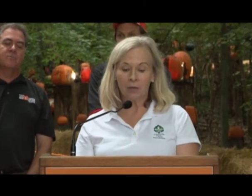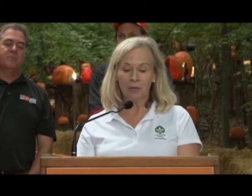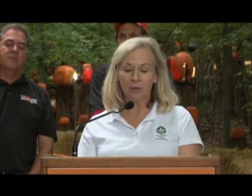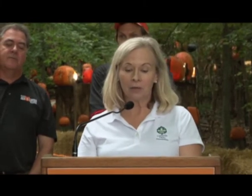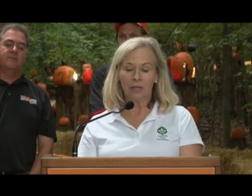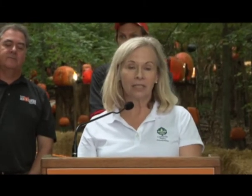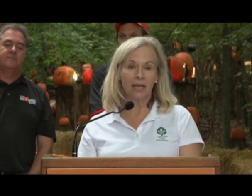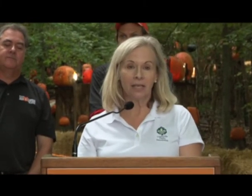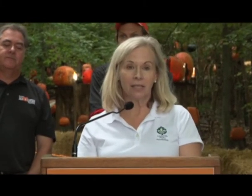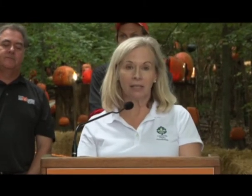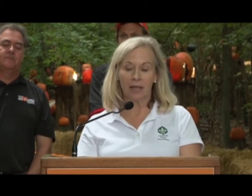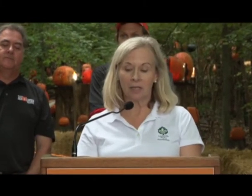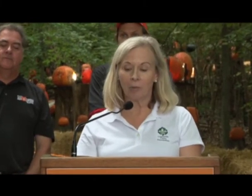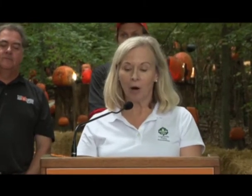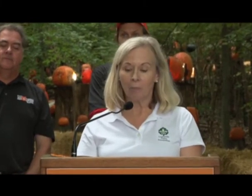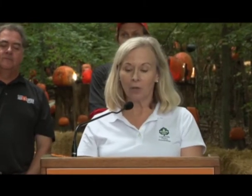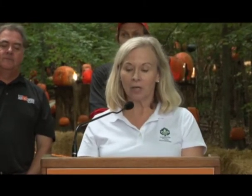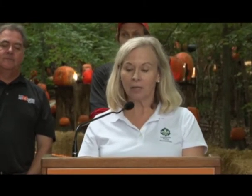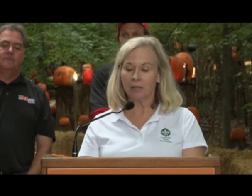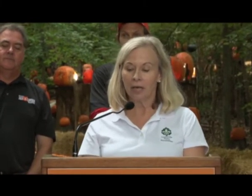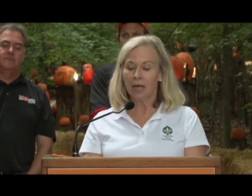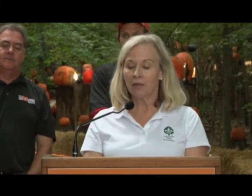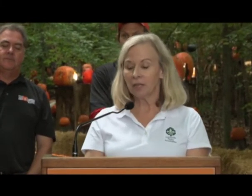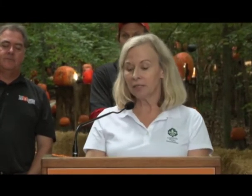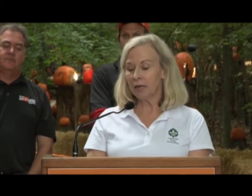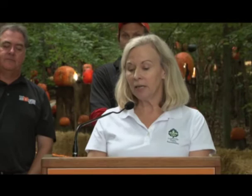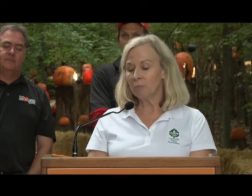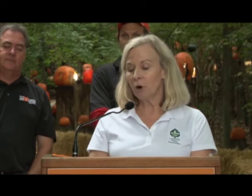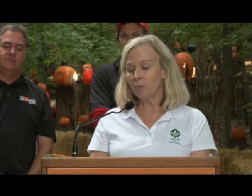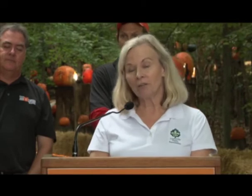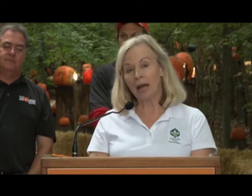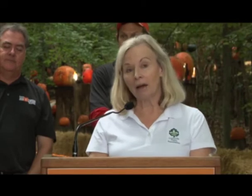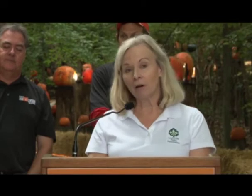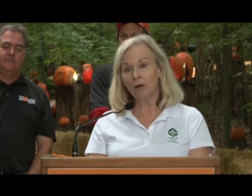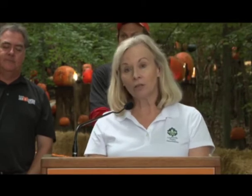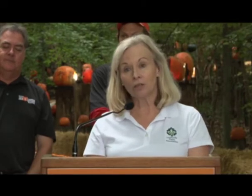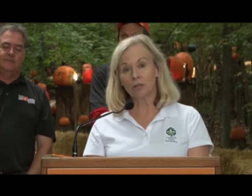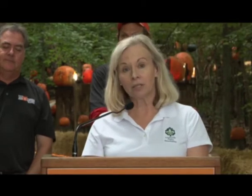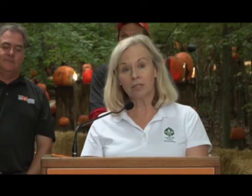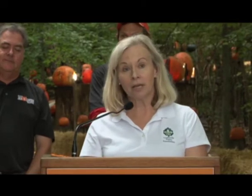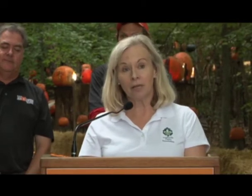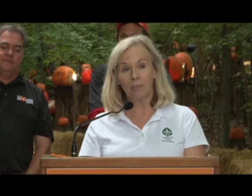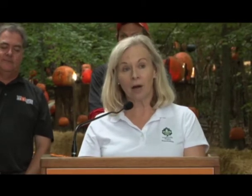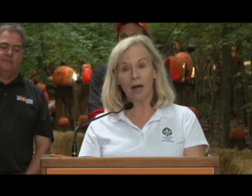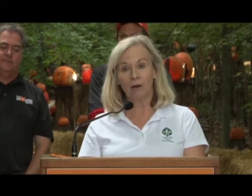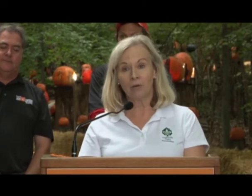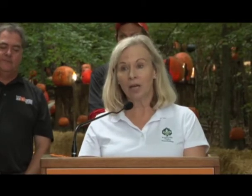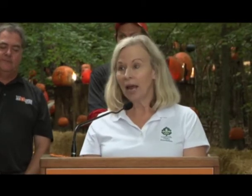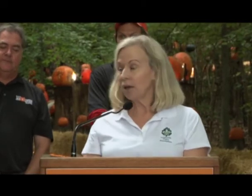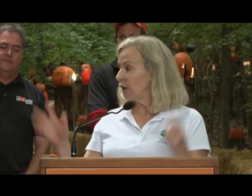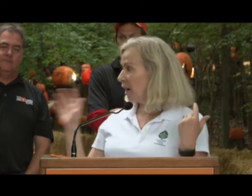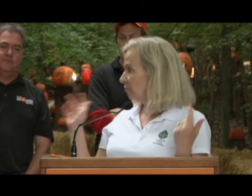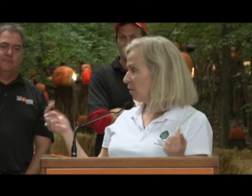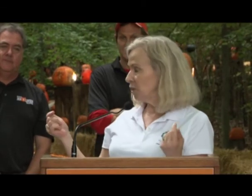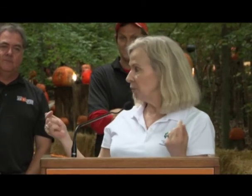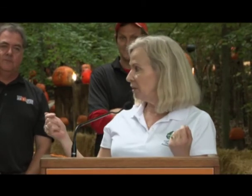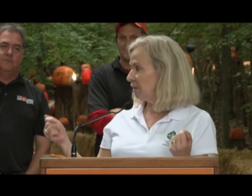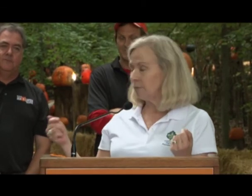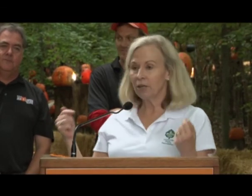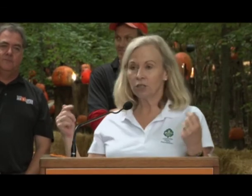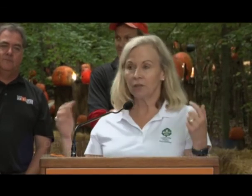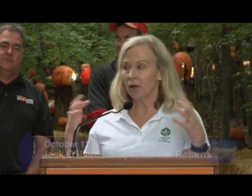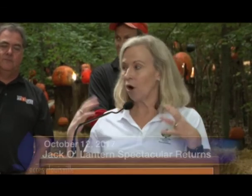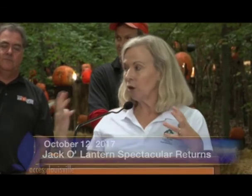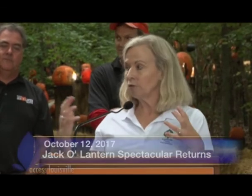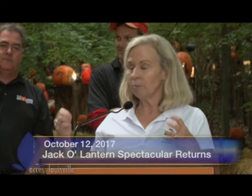City Beer, Kentucky Select Properties, the Kentucky Department of Agriculture, Kentucky Proud. And I realized we